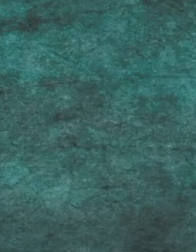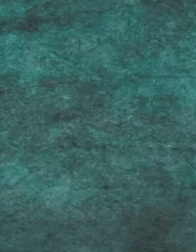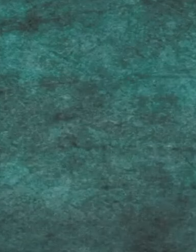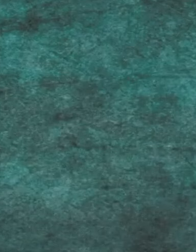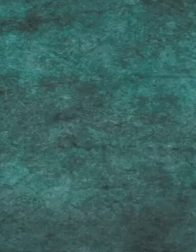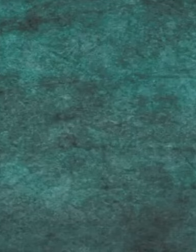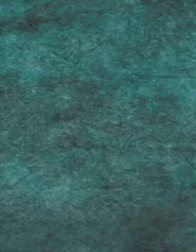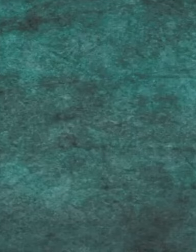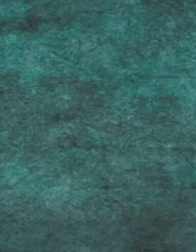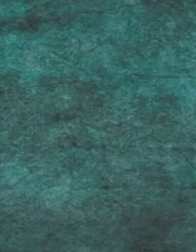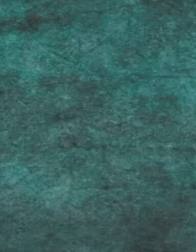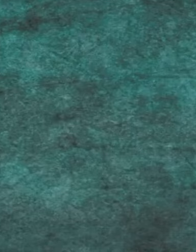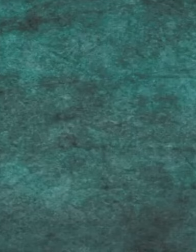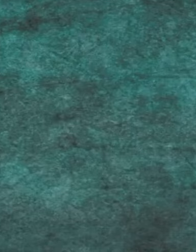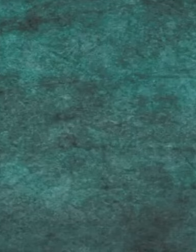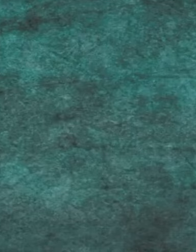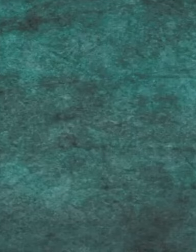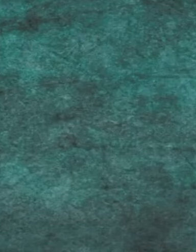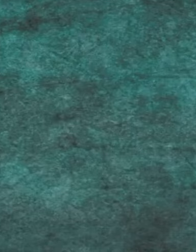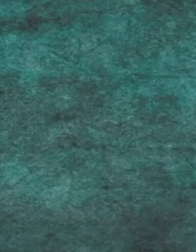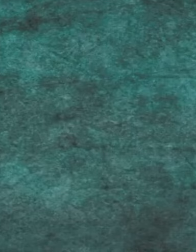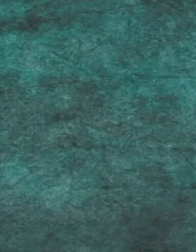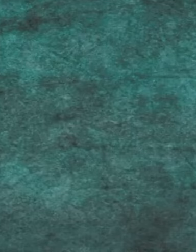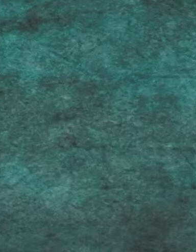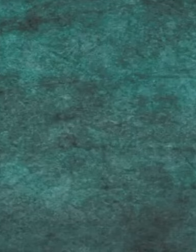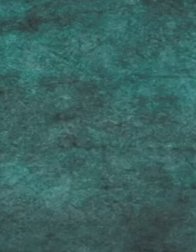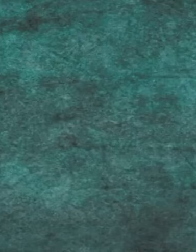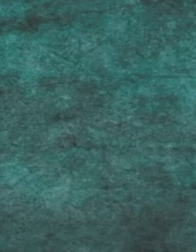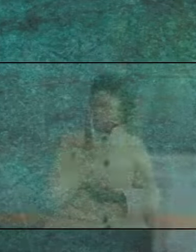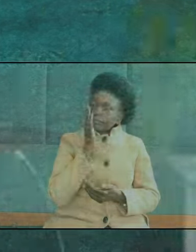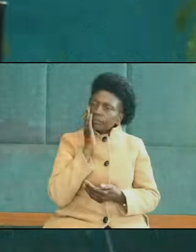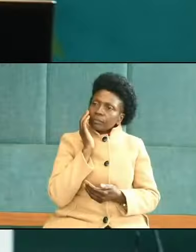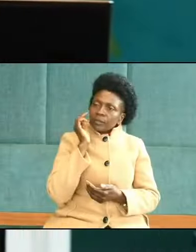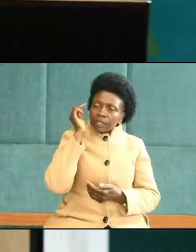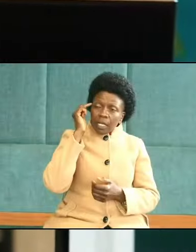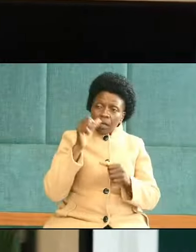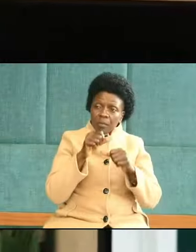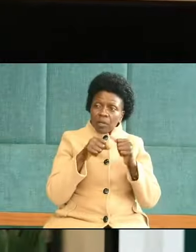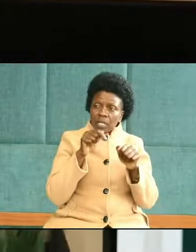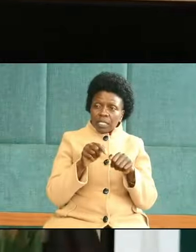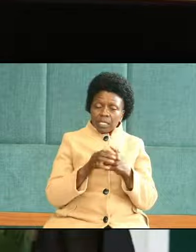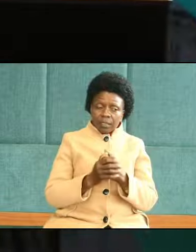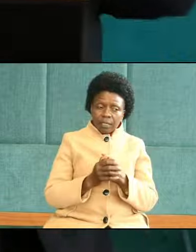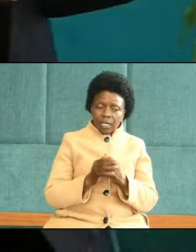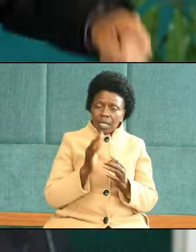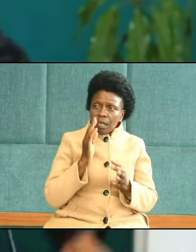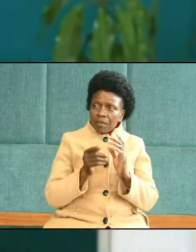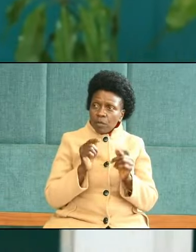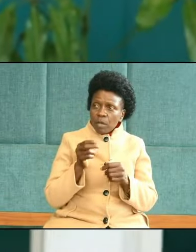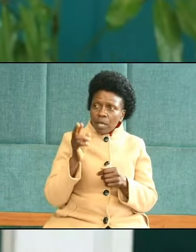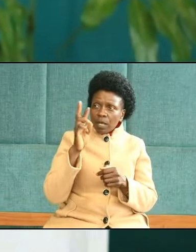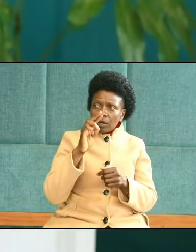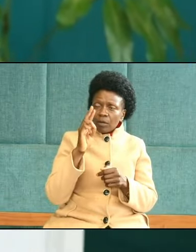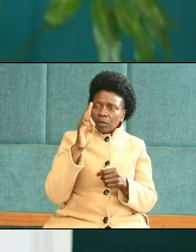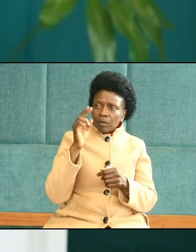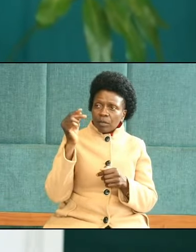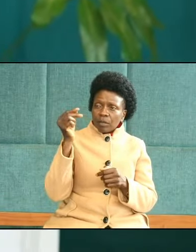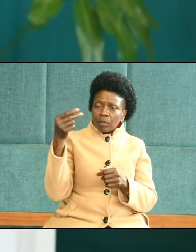to return how? Empty. Now think about that. If you were Ruth, who's standing next to